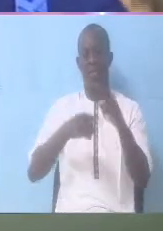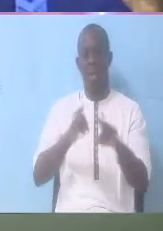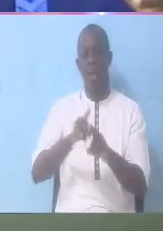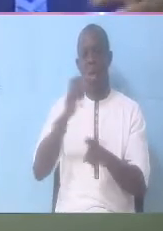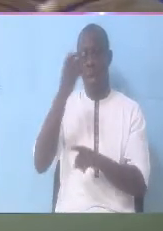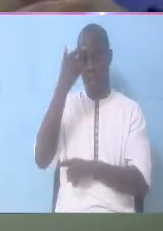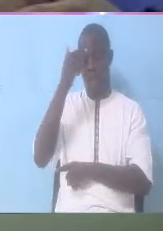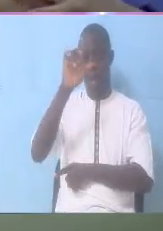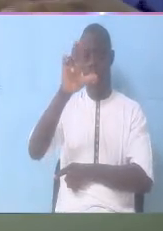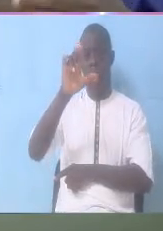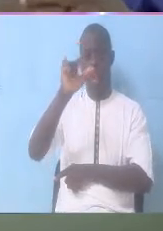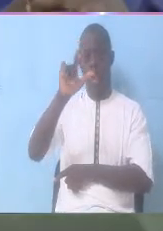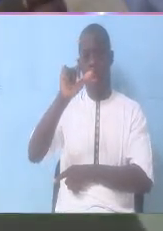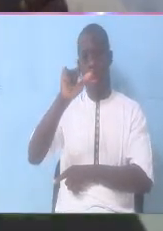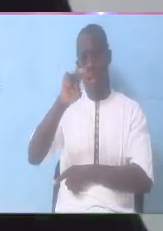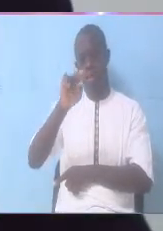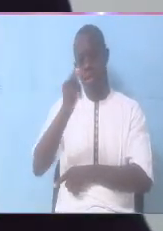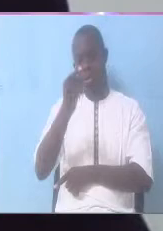bring who?